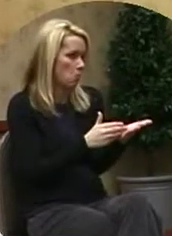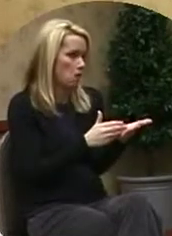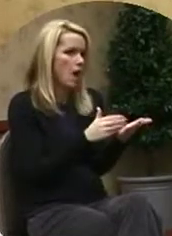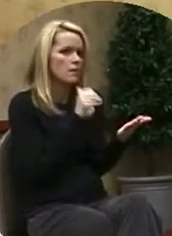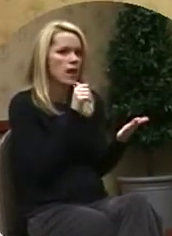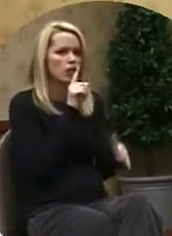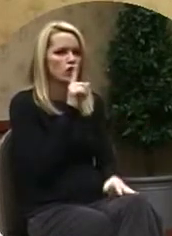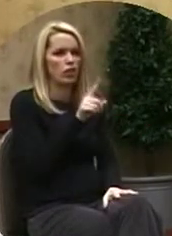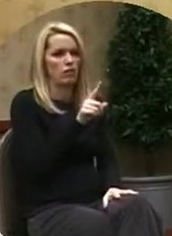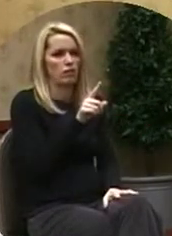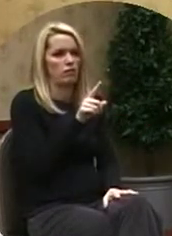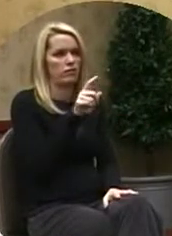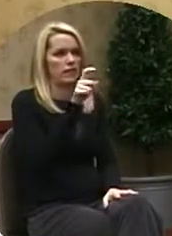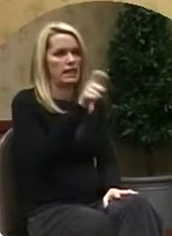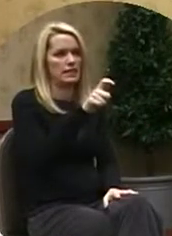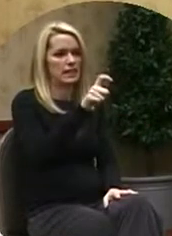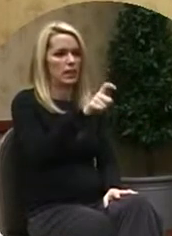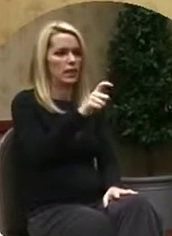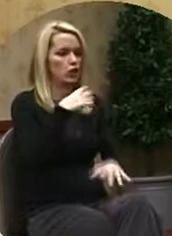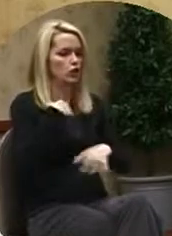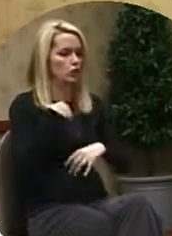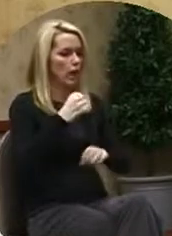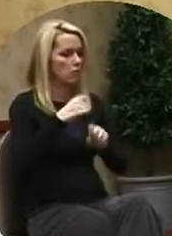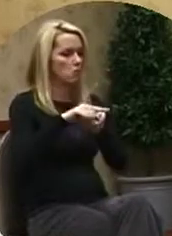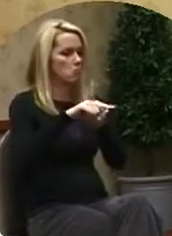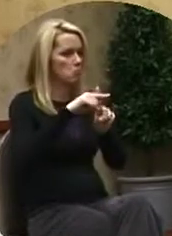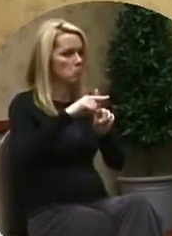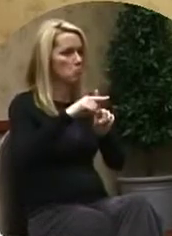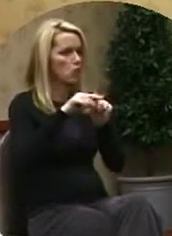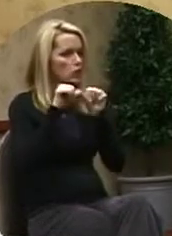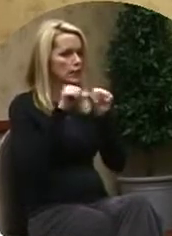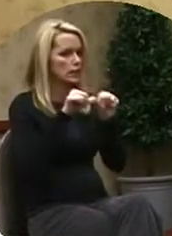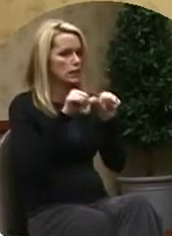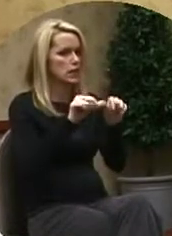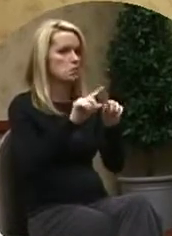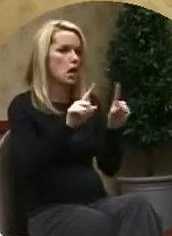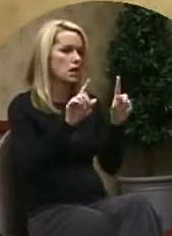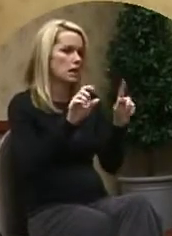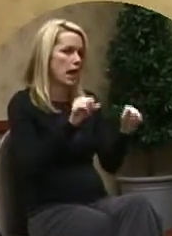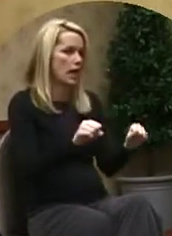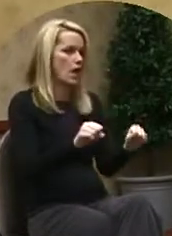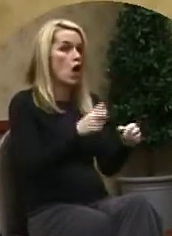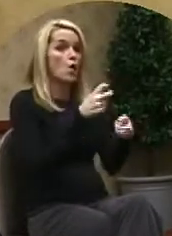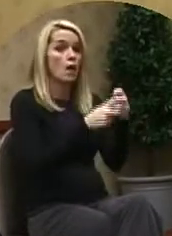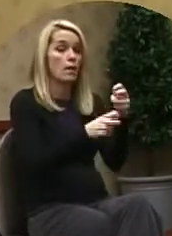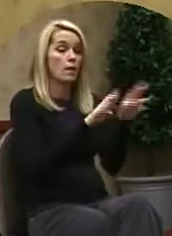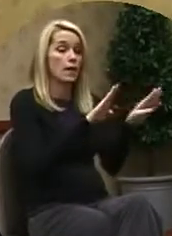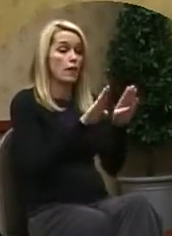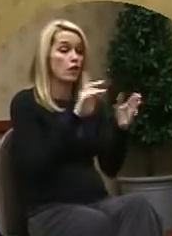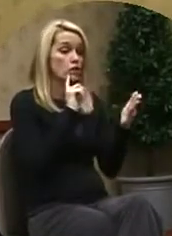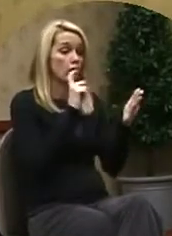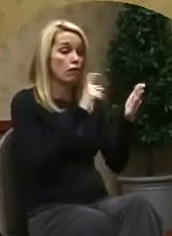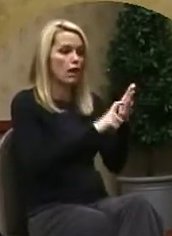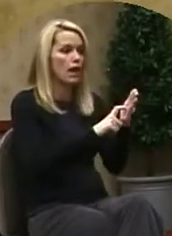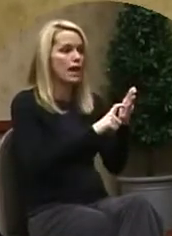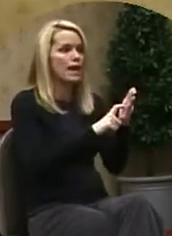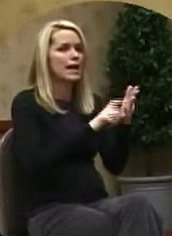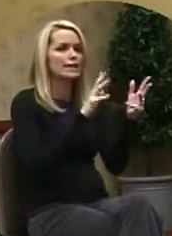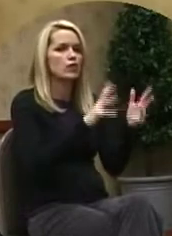always necessarily a strength, but it can be. Right? Problem behaviors that are identified: he's